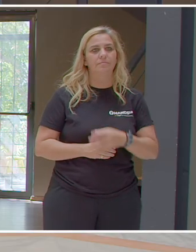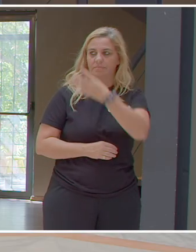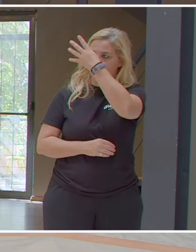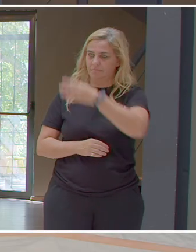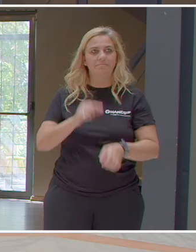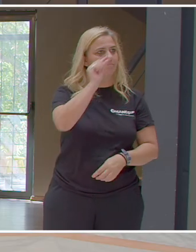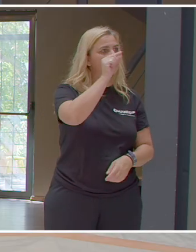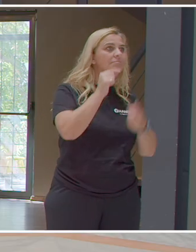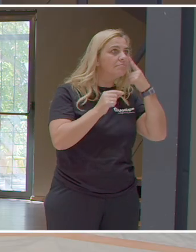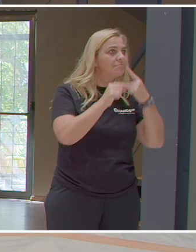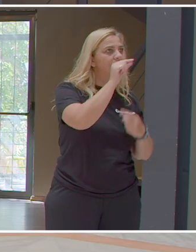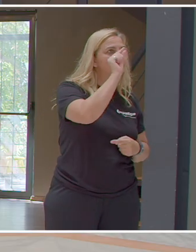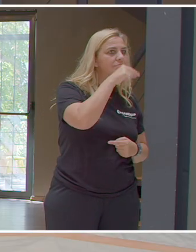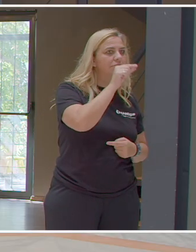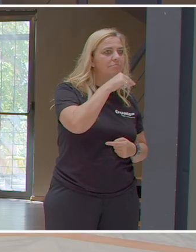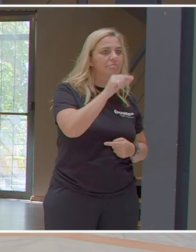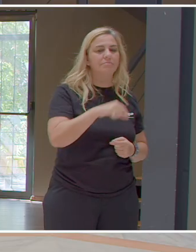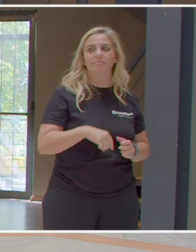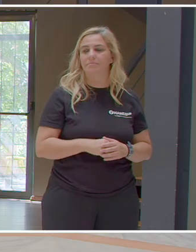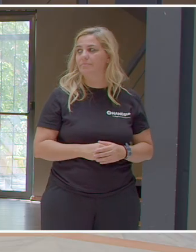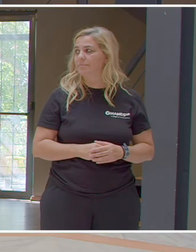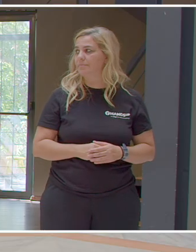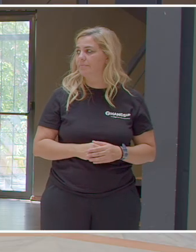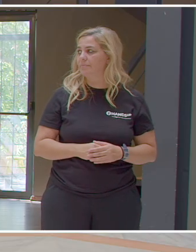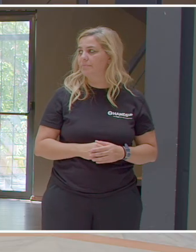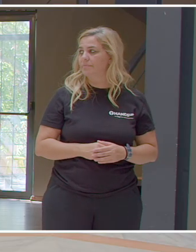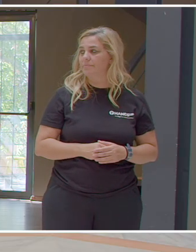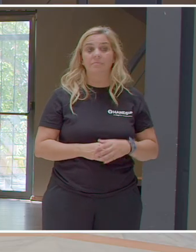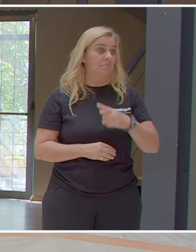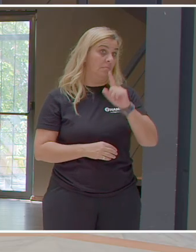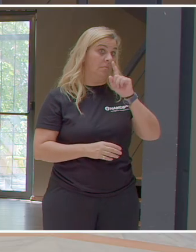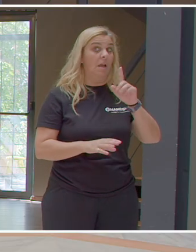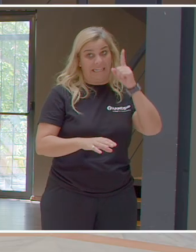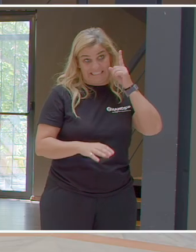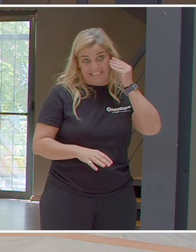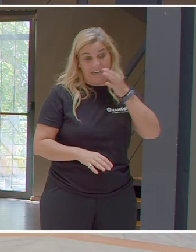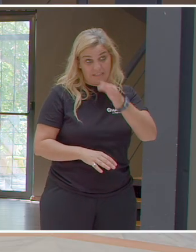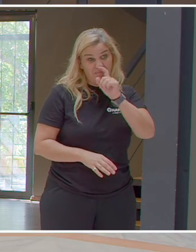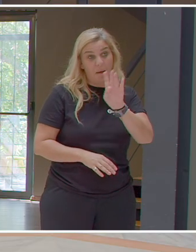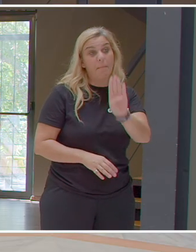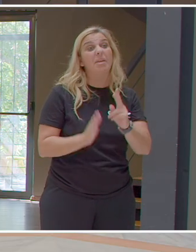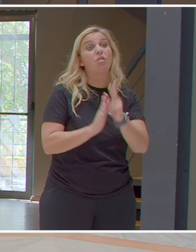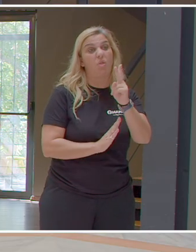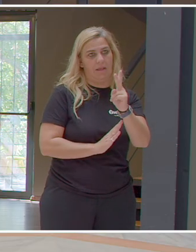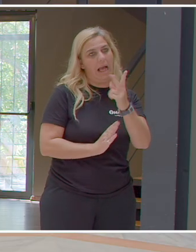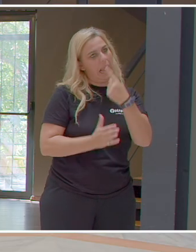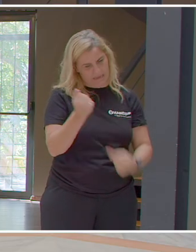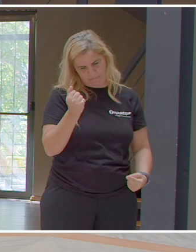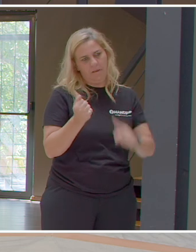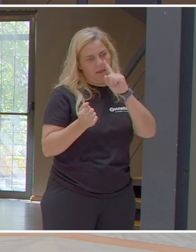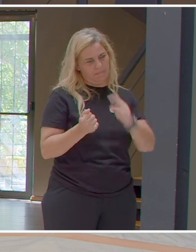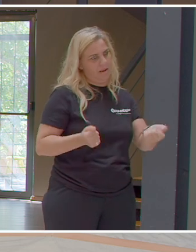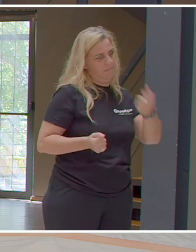dozen is really nice. On top of that, I didn't write it, but there's the B12 you need to supplement. And yeah, I'm